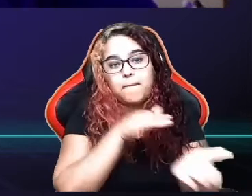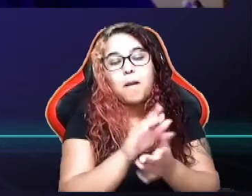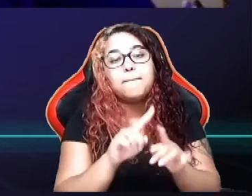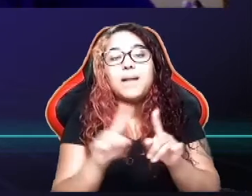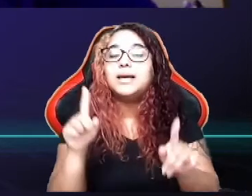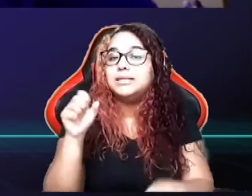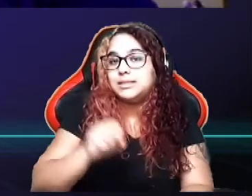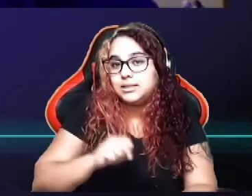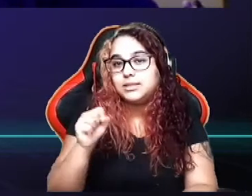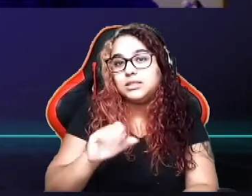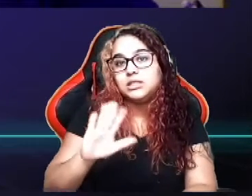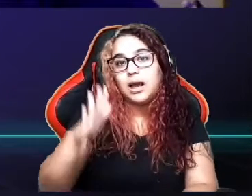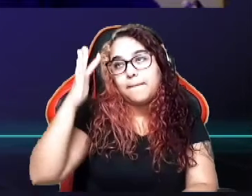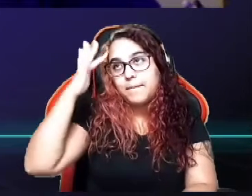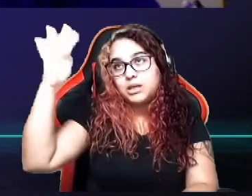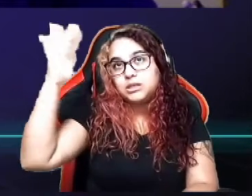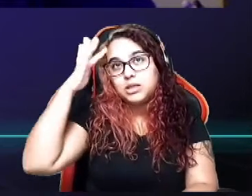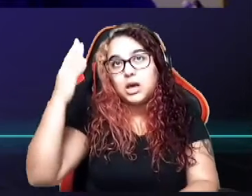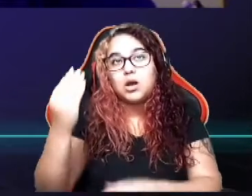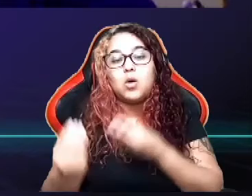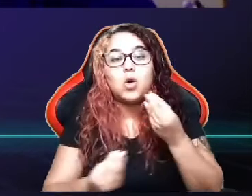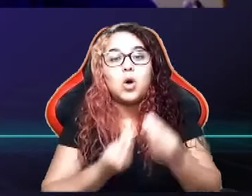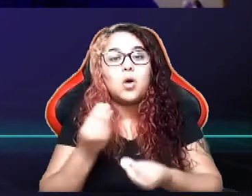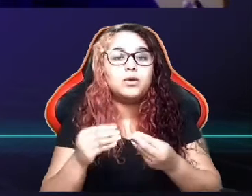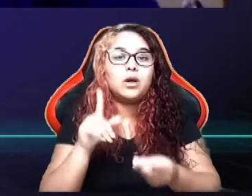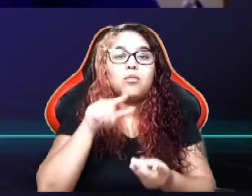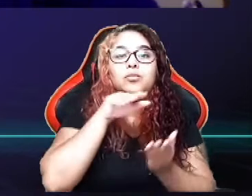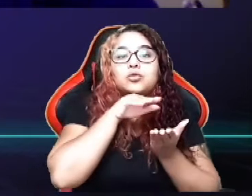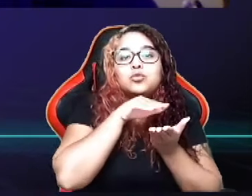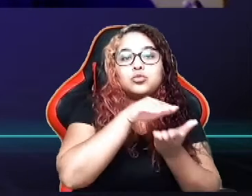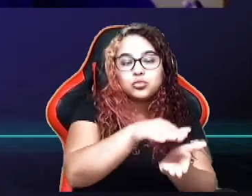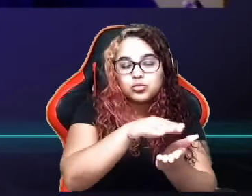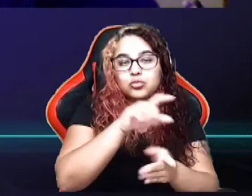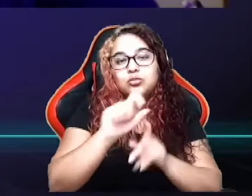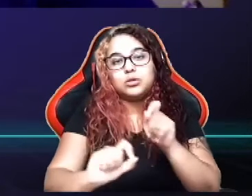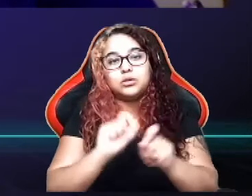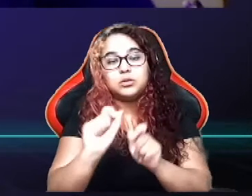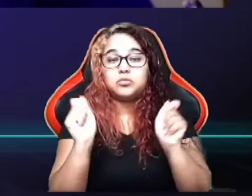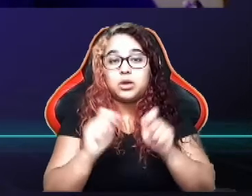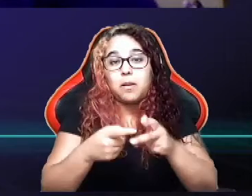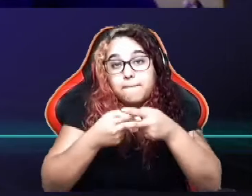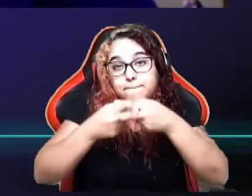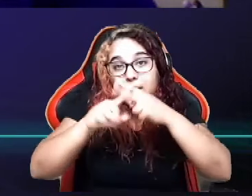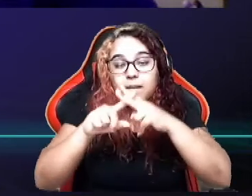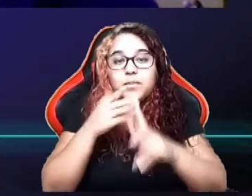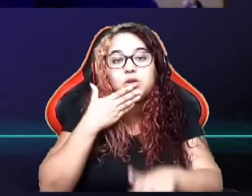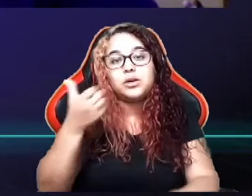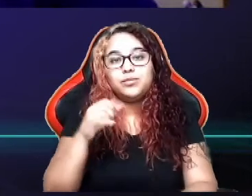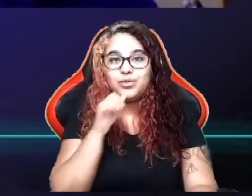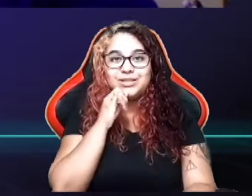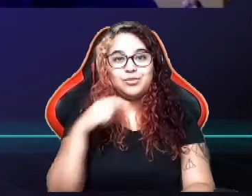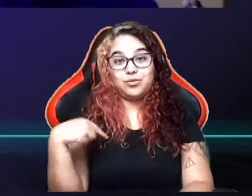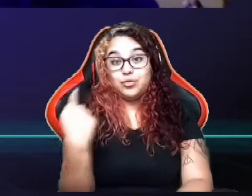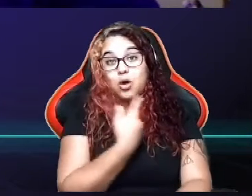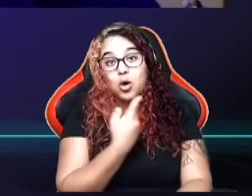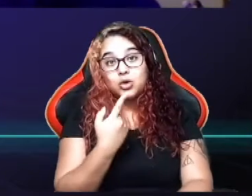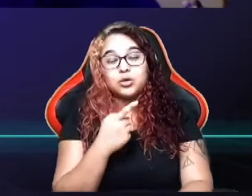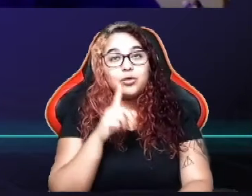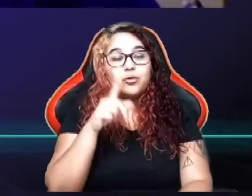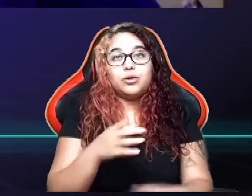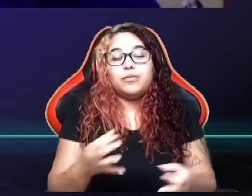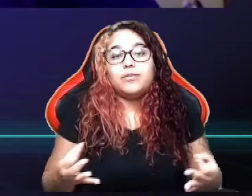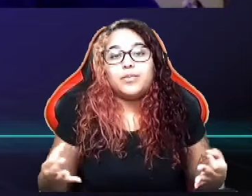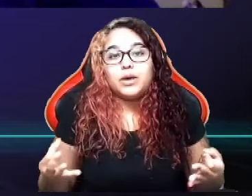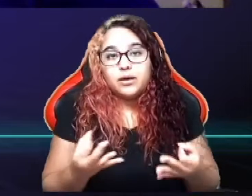from your game for the general launch. But you should be testing from when the product is conceived. So in